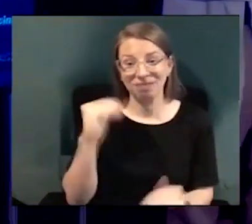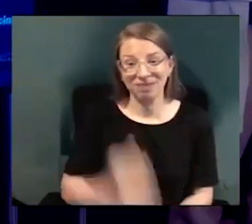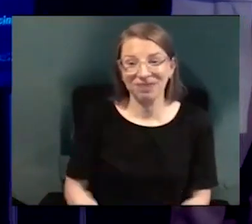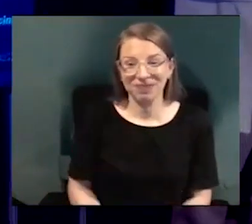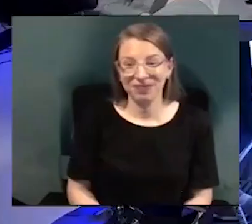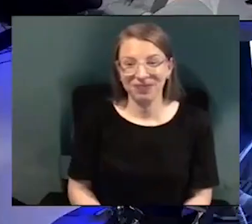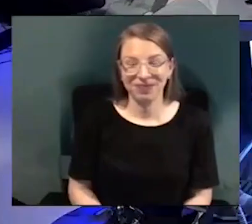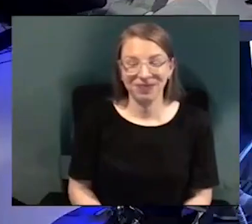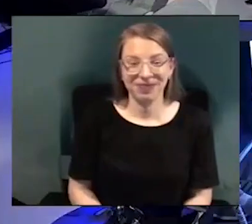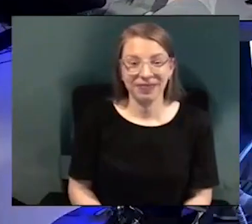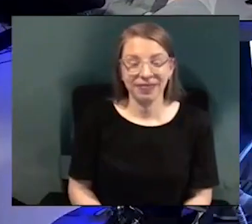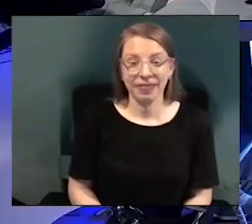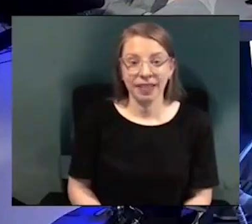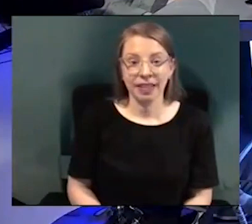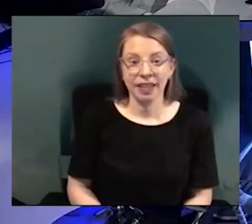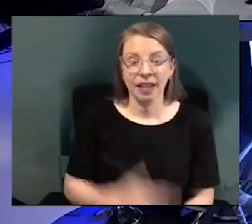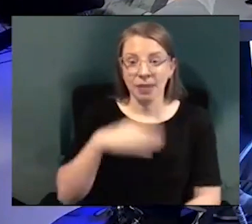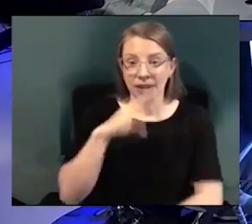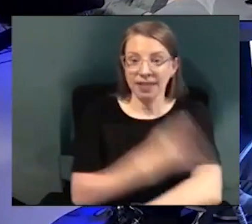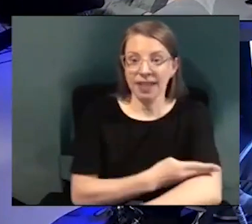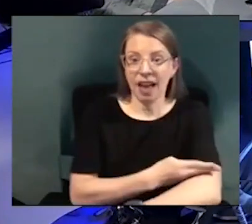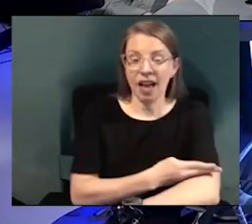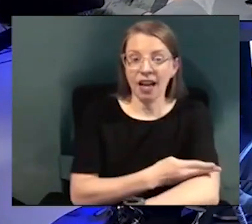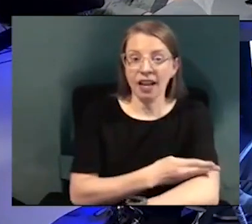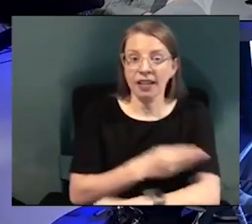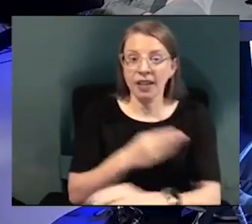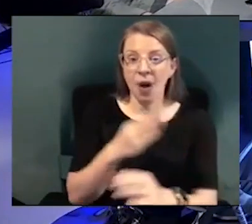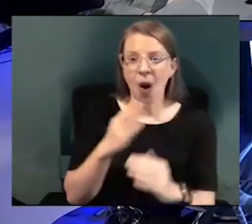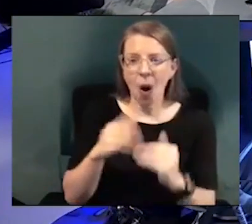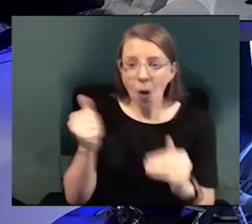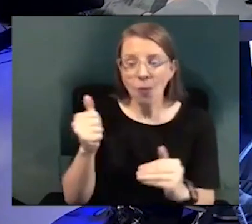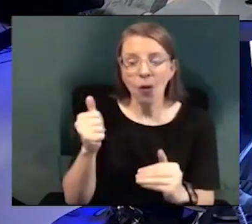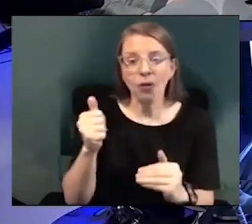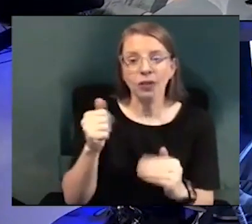son wanted to be taller than me. He stopped about a half an inch short. It was great.